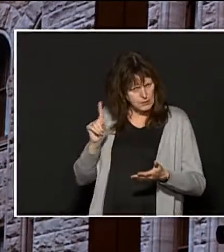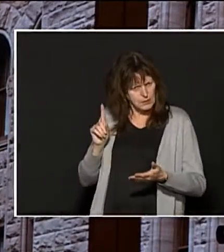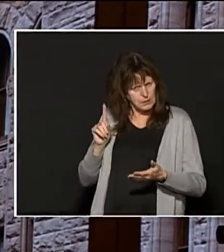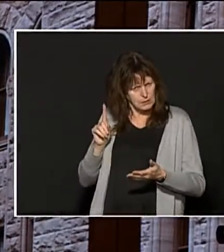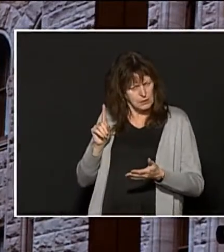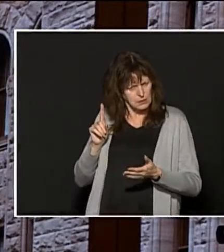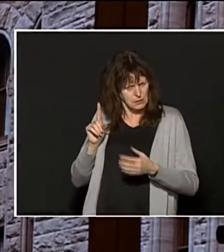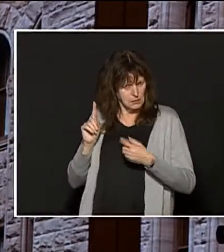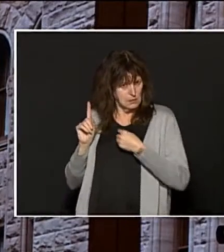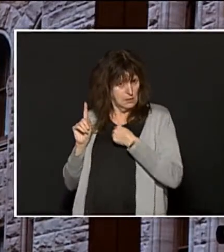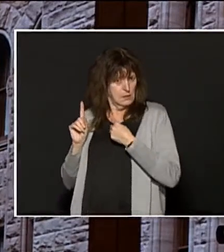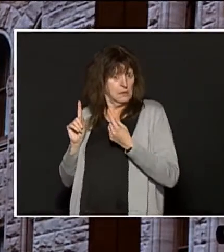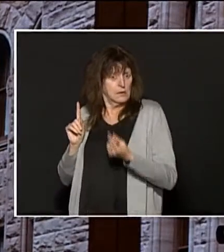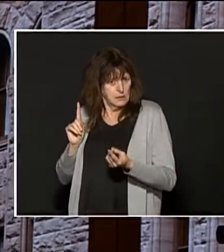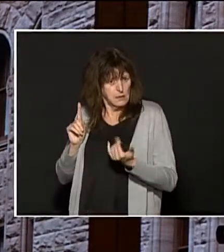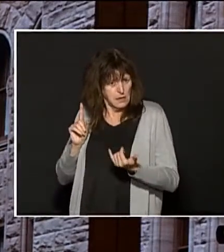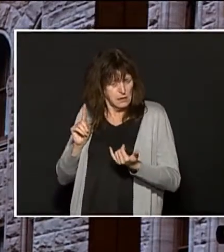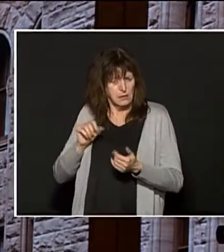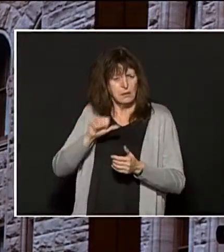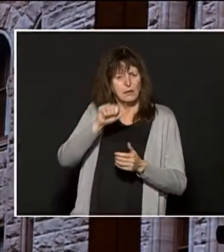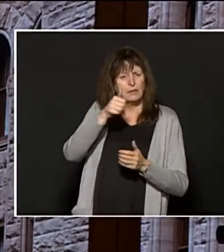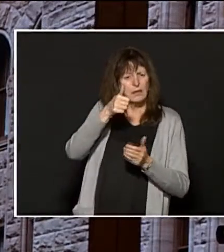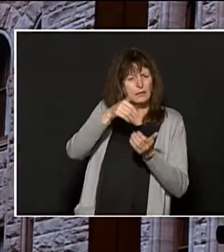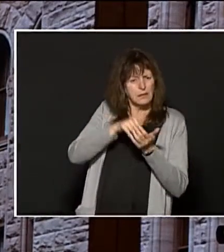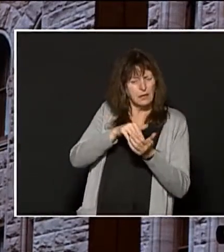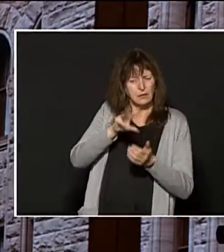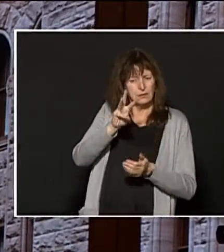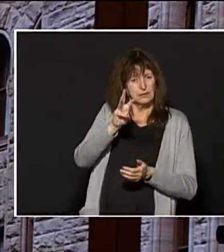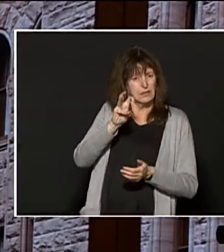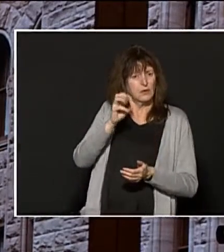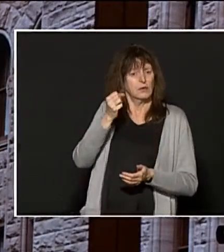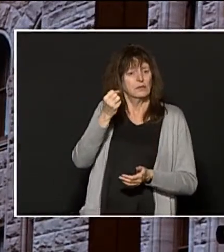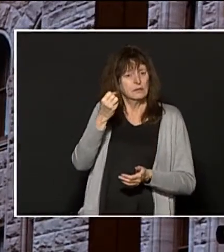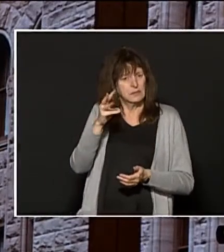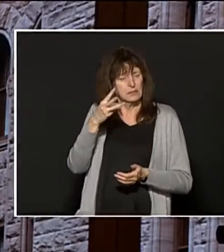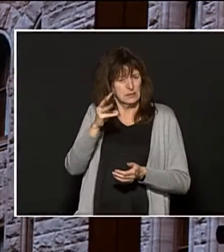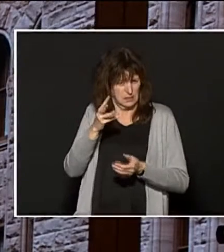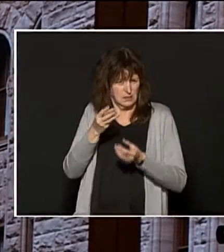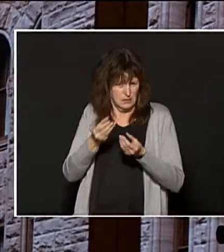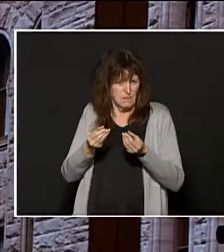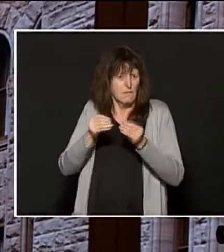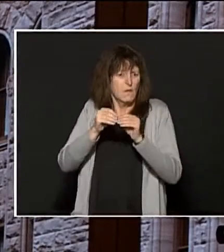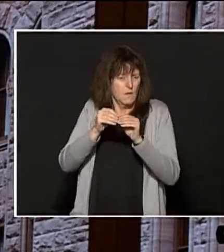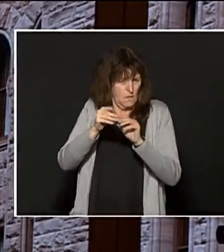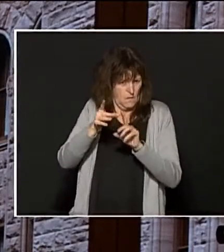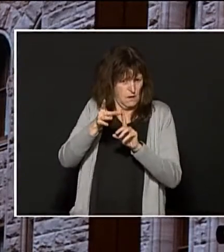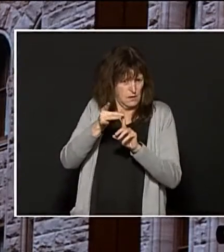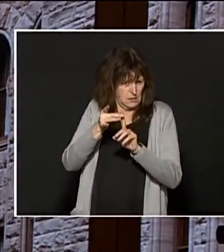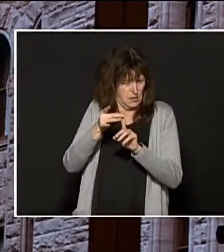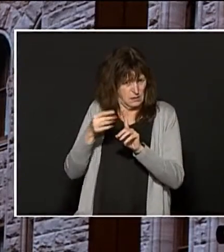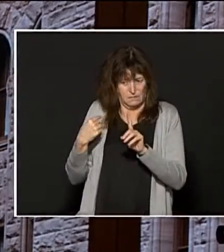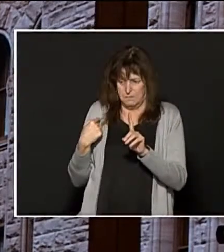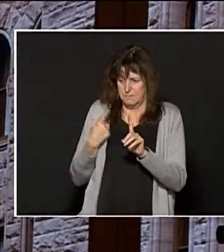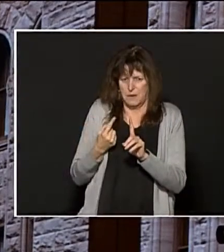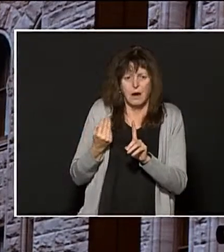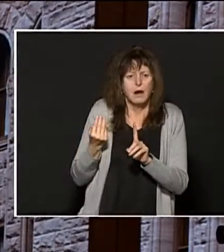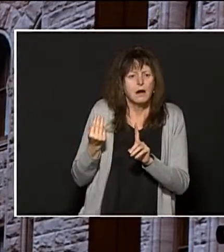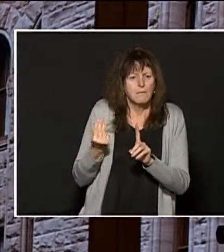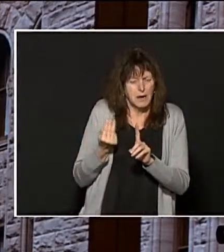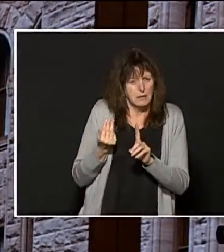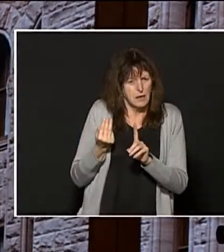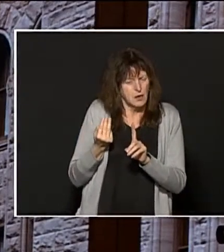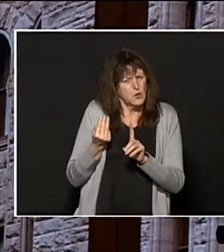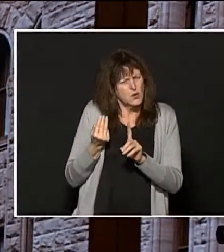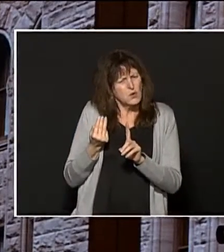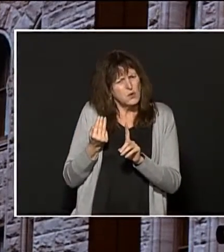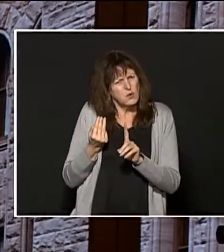10,616 additional cases of COVID-19 since Monday. And that's a significant amount. As Dr.